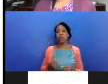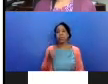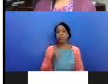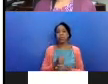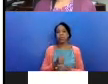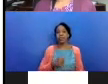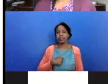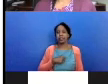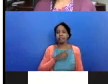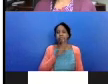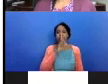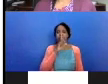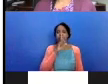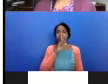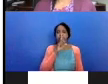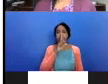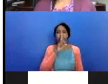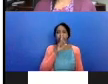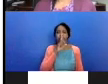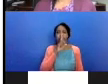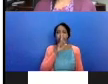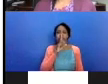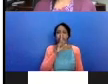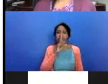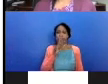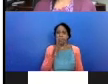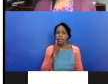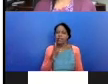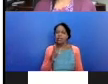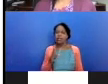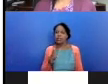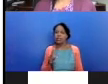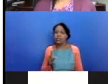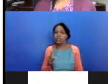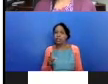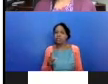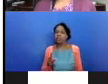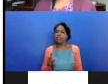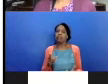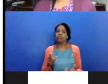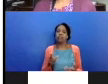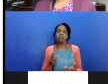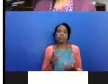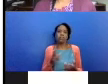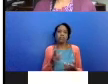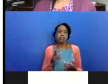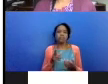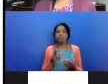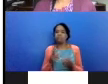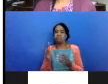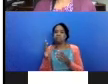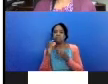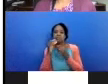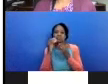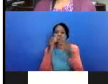other lines of inquiry. So I kept it to myself and then I actually went out and brought a video camera, and I started asking the men if they'd let me videotape